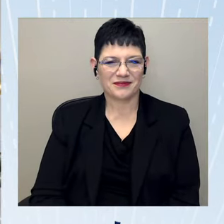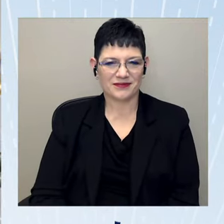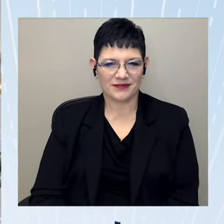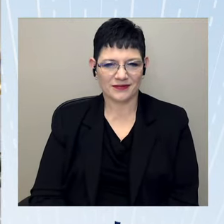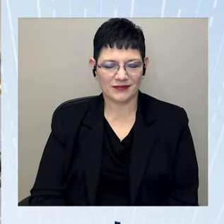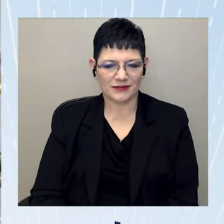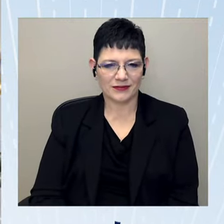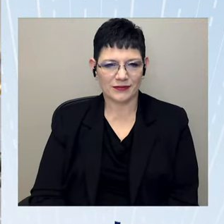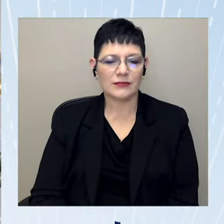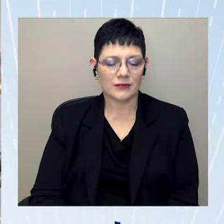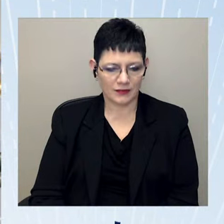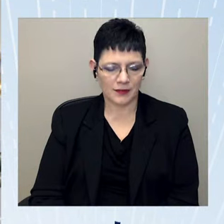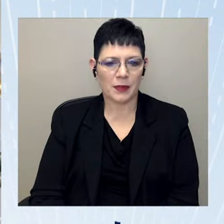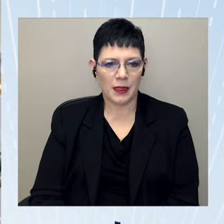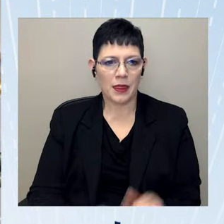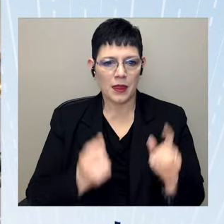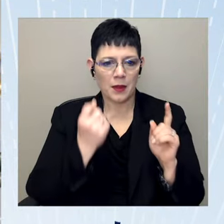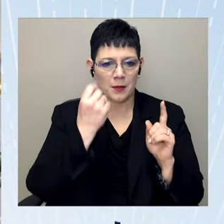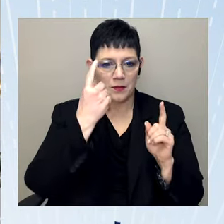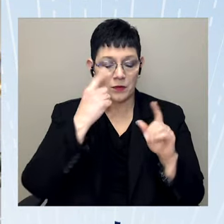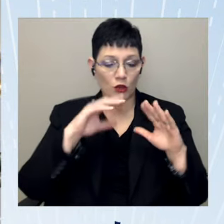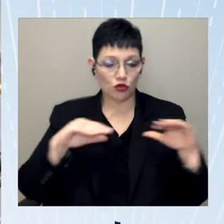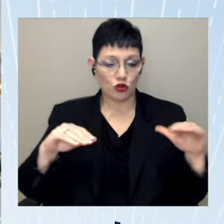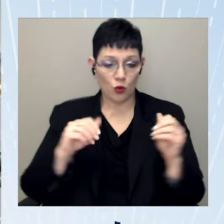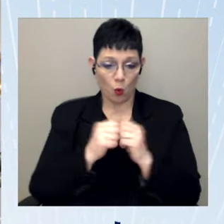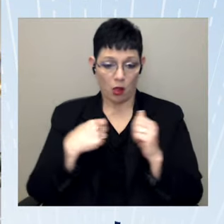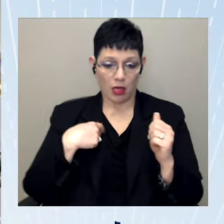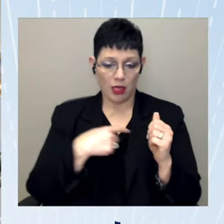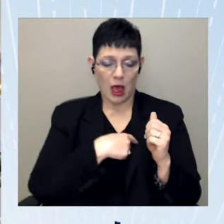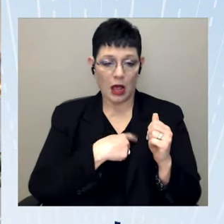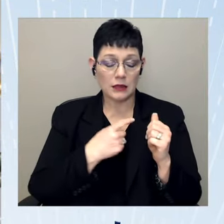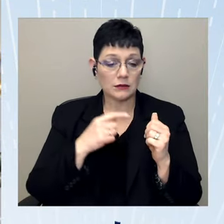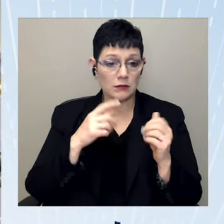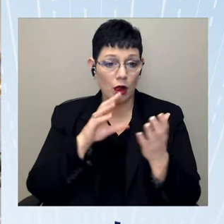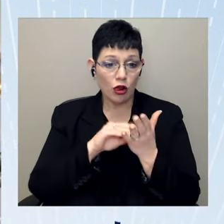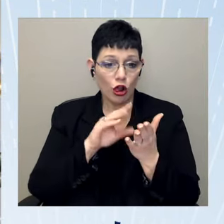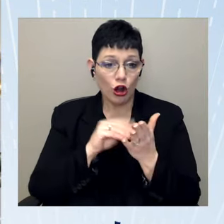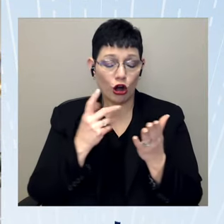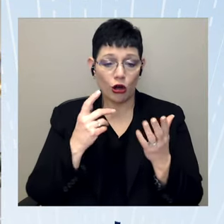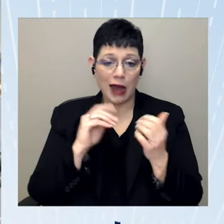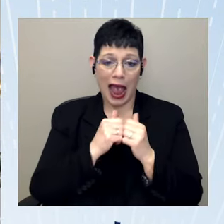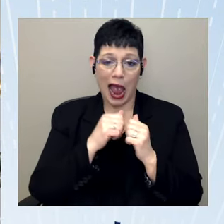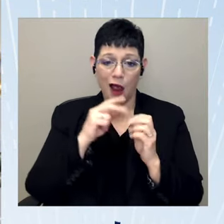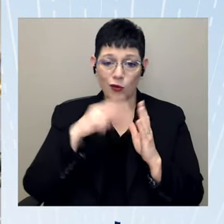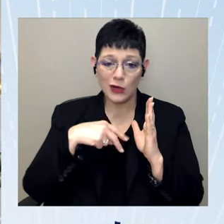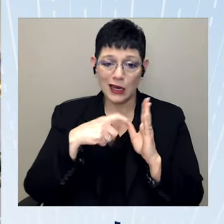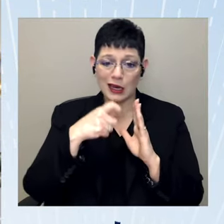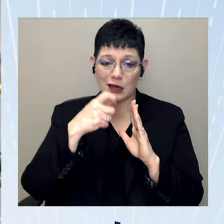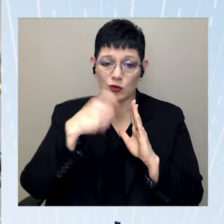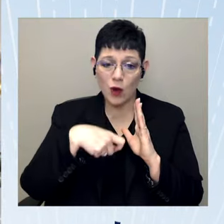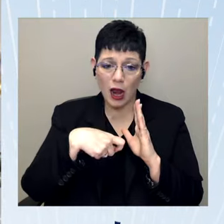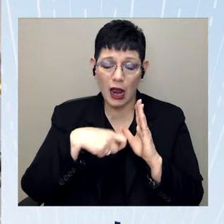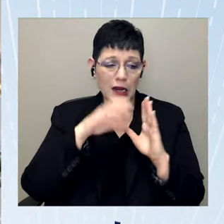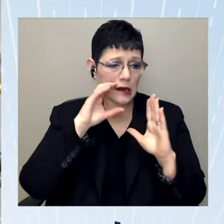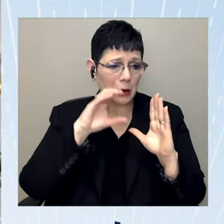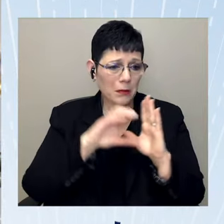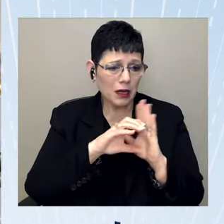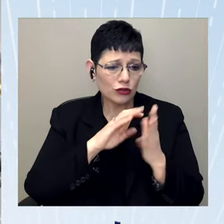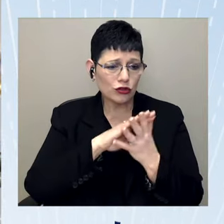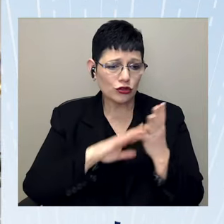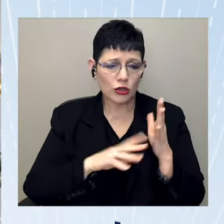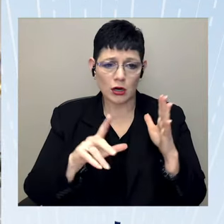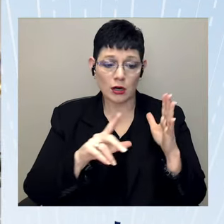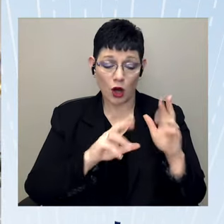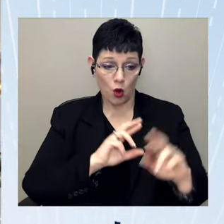With us, children learn phonetic letter sounds to read and to write. And if they go to kindergarten not